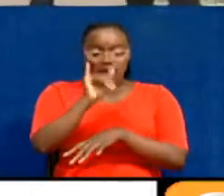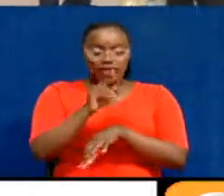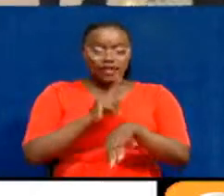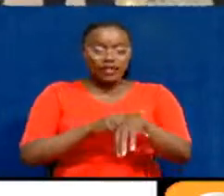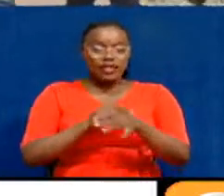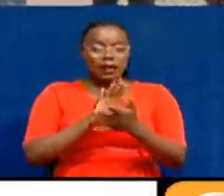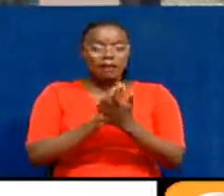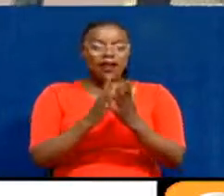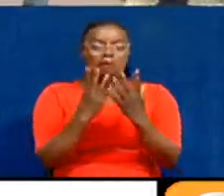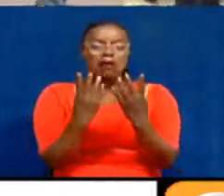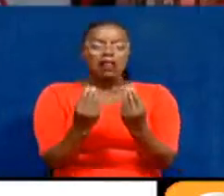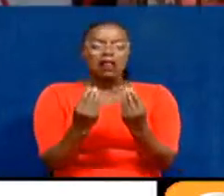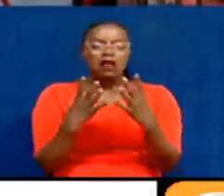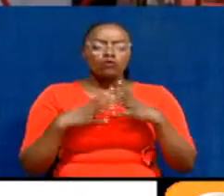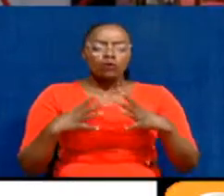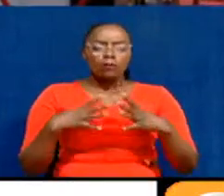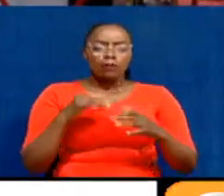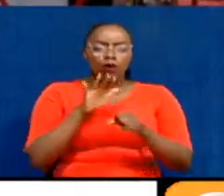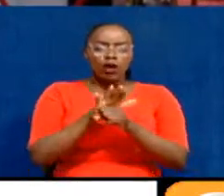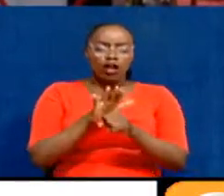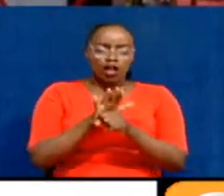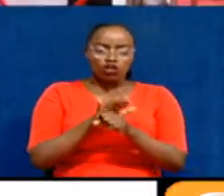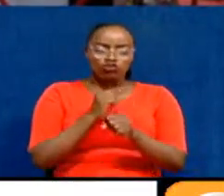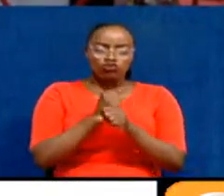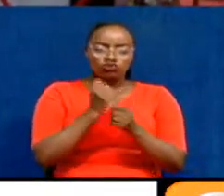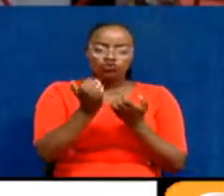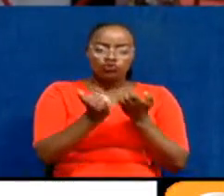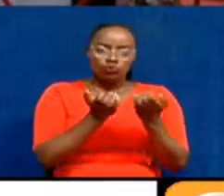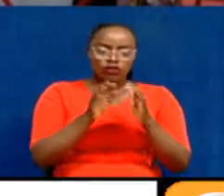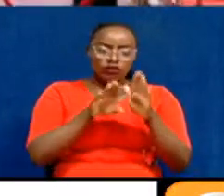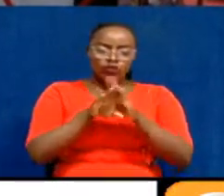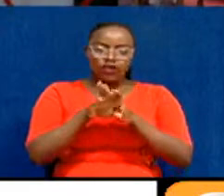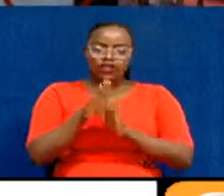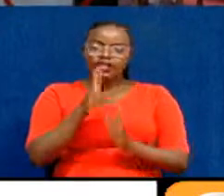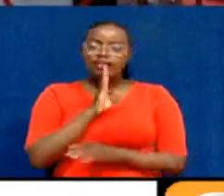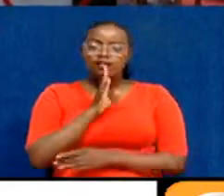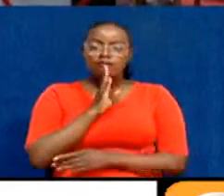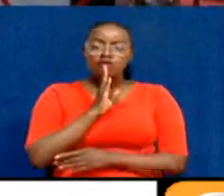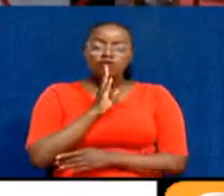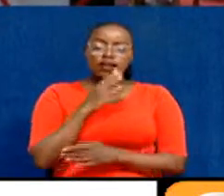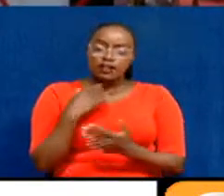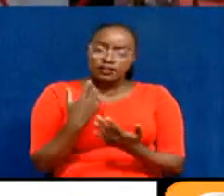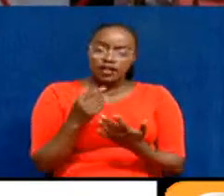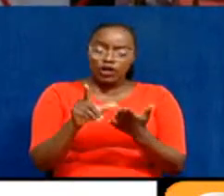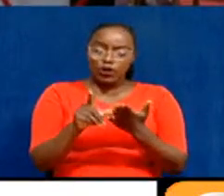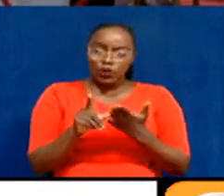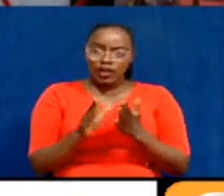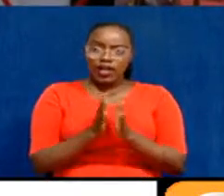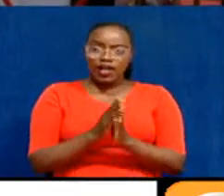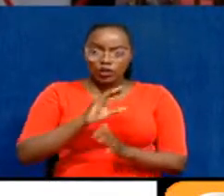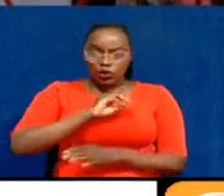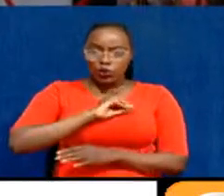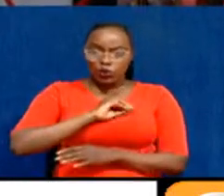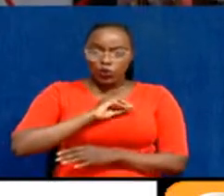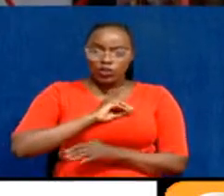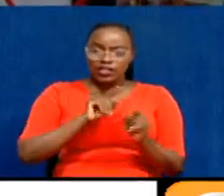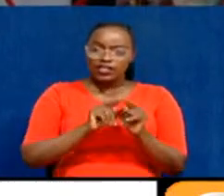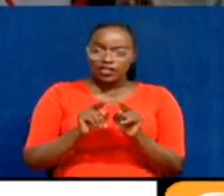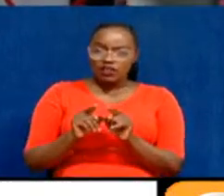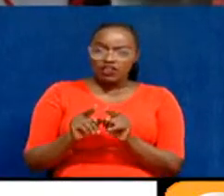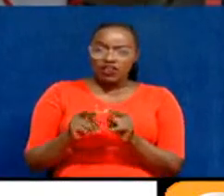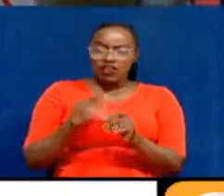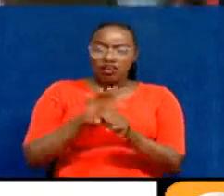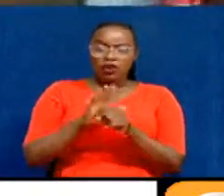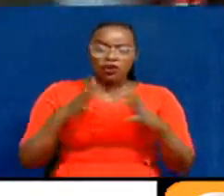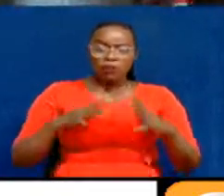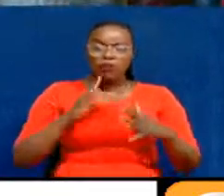time it became very easy for many people to do business, to access credit, and actually to own. Ask quite a number